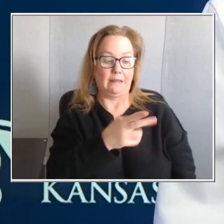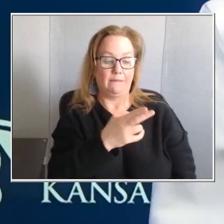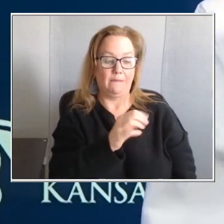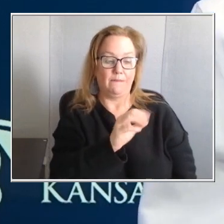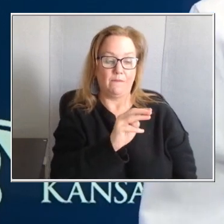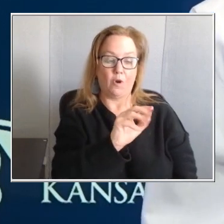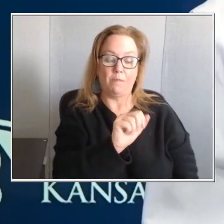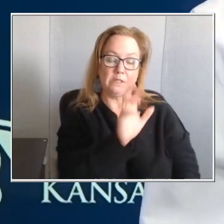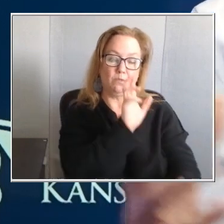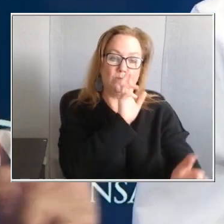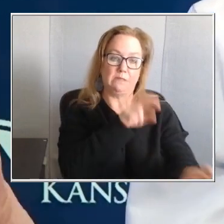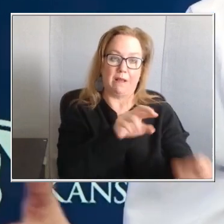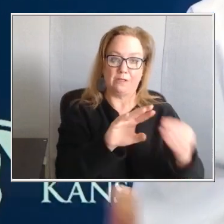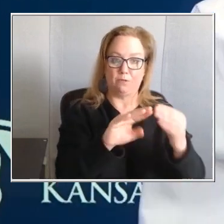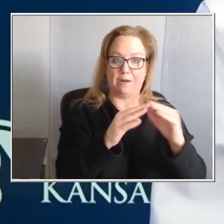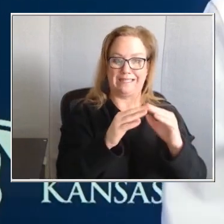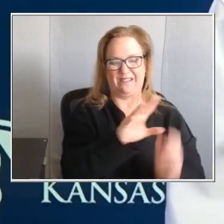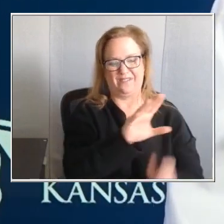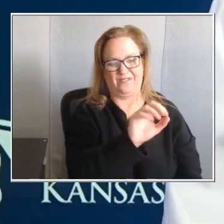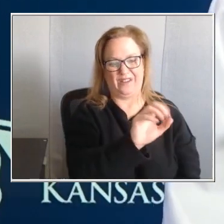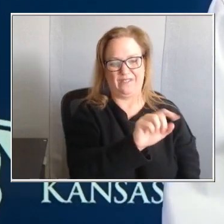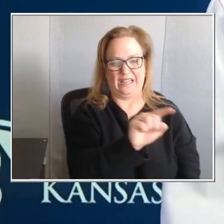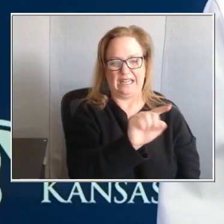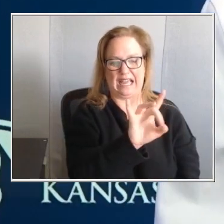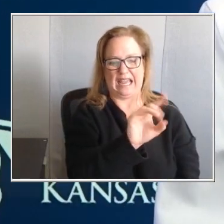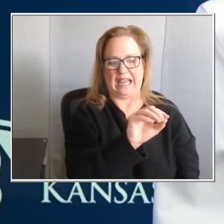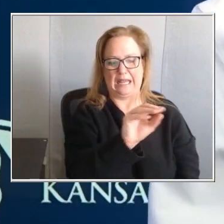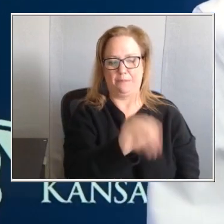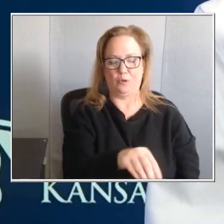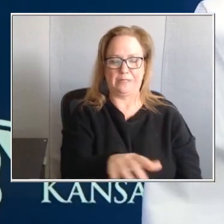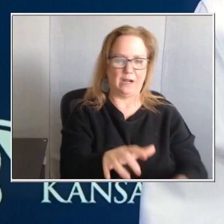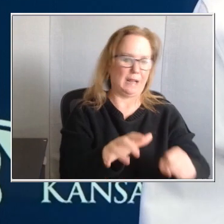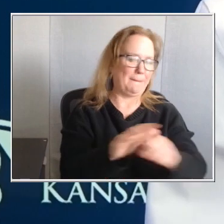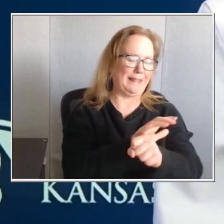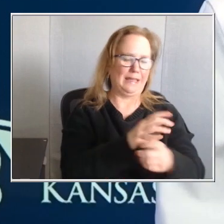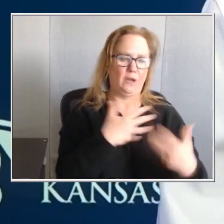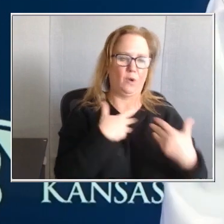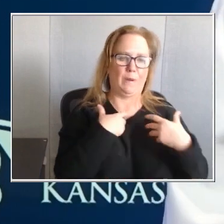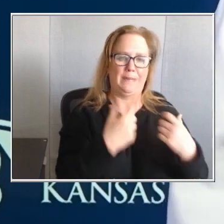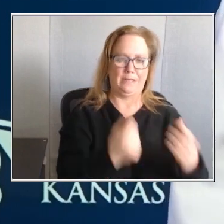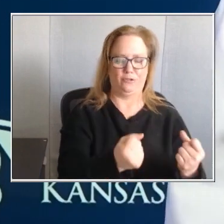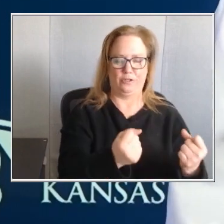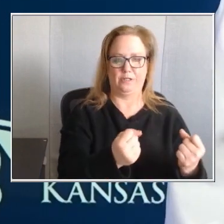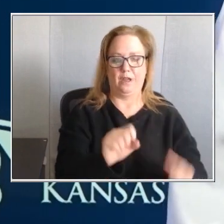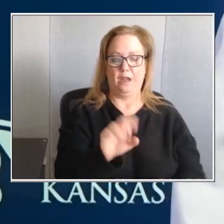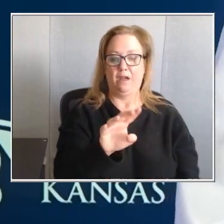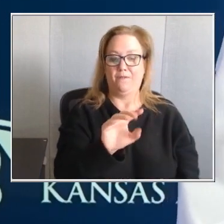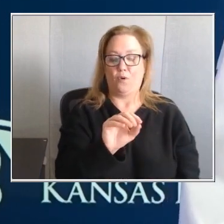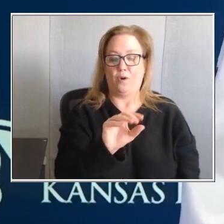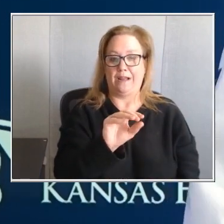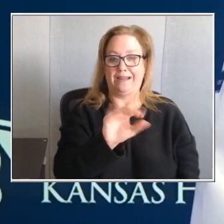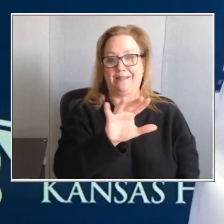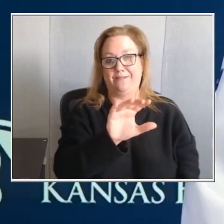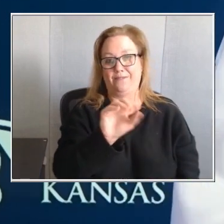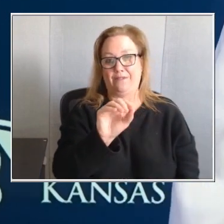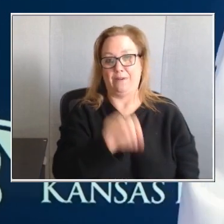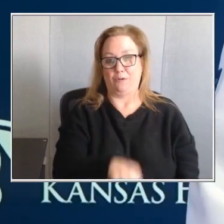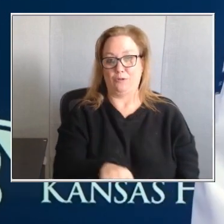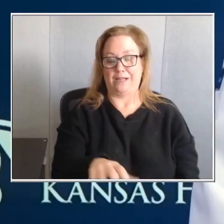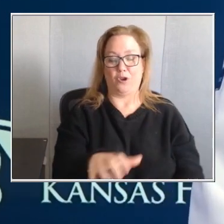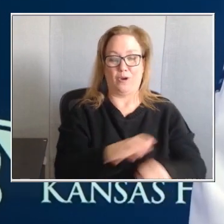response rates of 50 to 80%, complete remissions of 40 to 50%. And most of those patients who go into complete